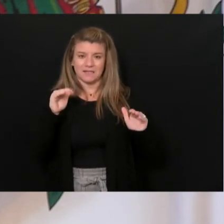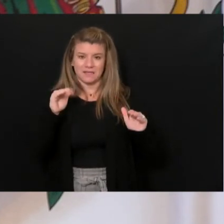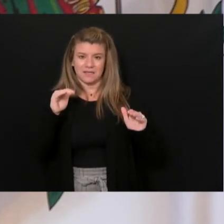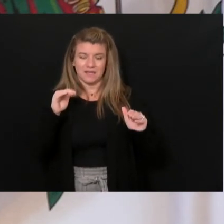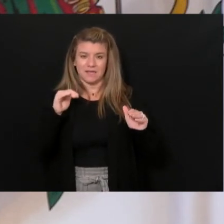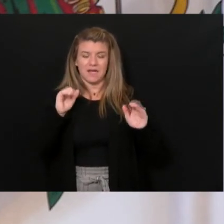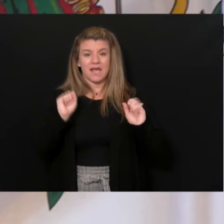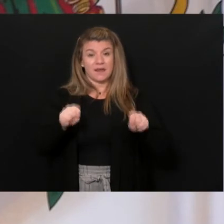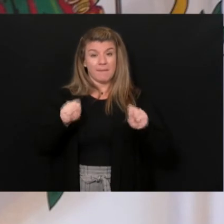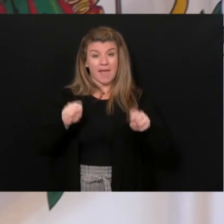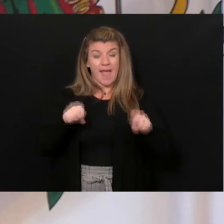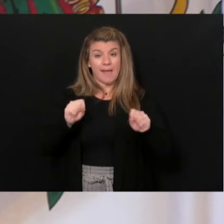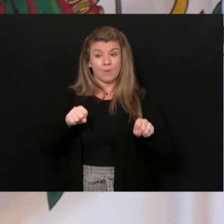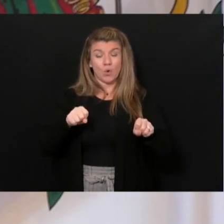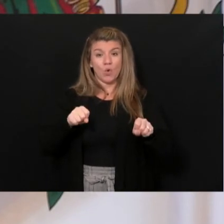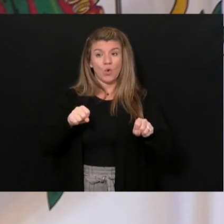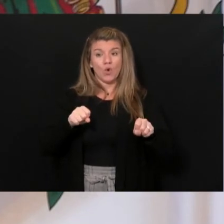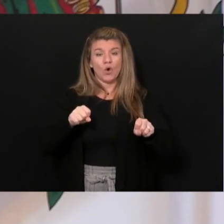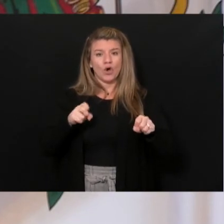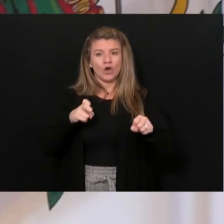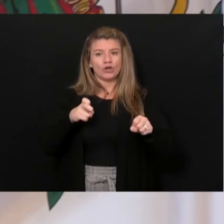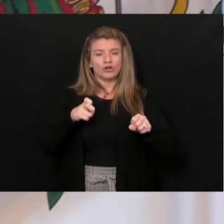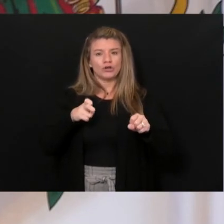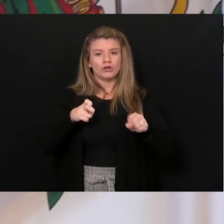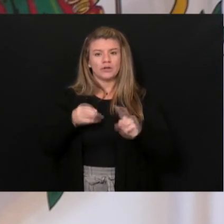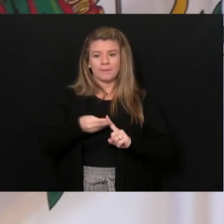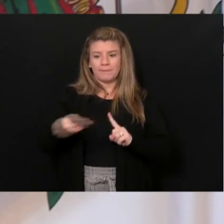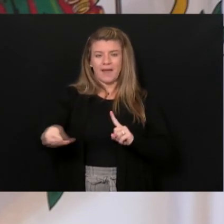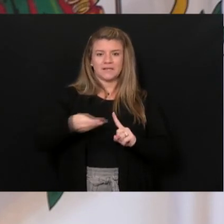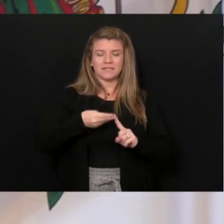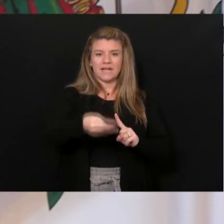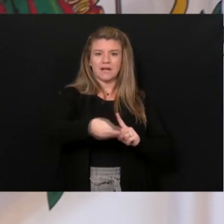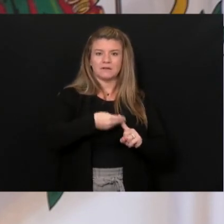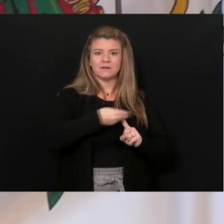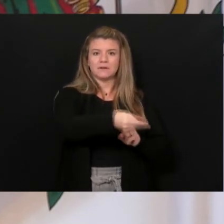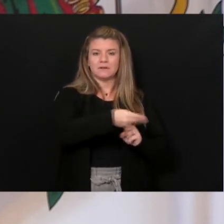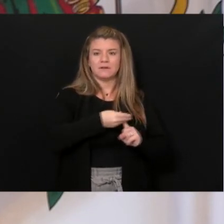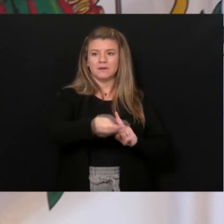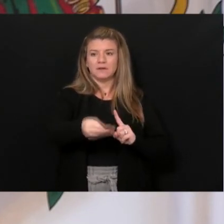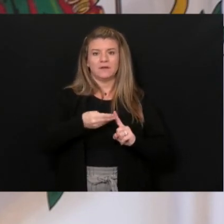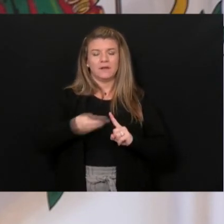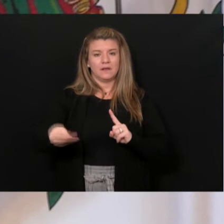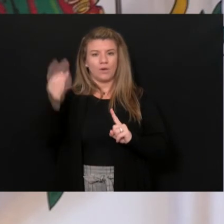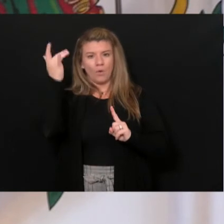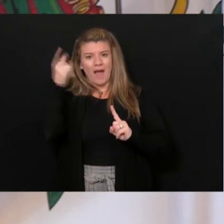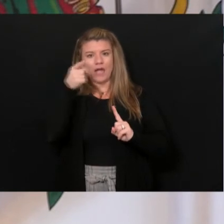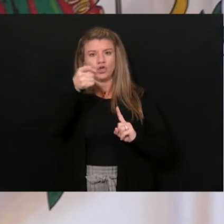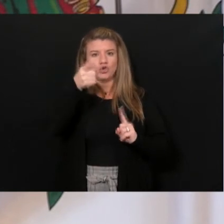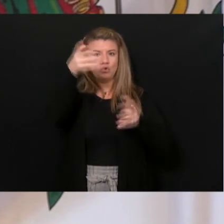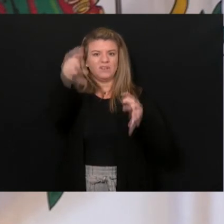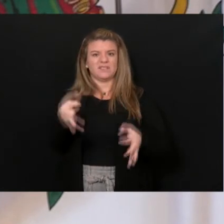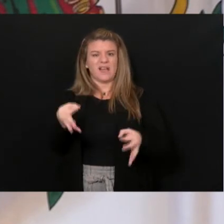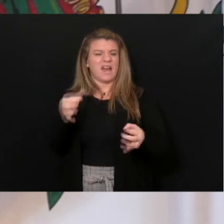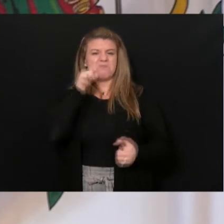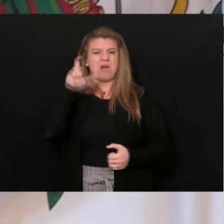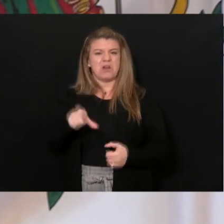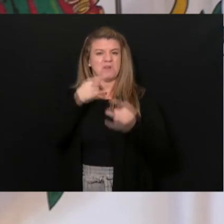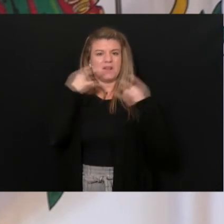be able to transfer this terrible disease to someone else because you have decided, well, you're not going to